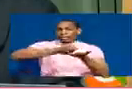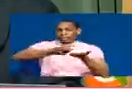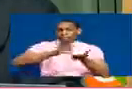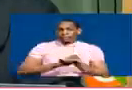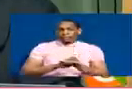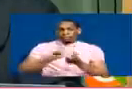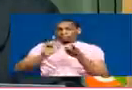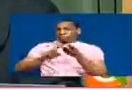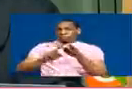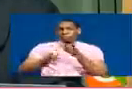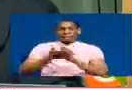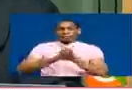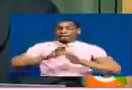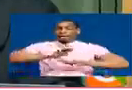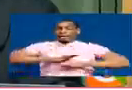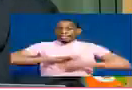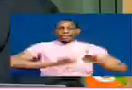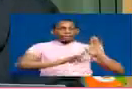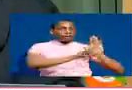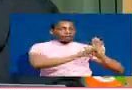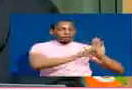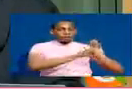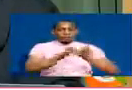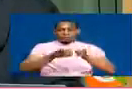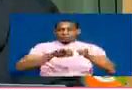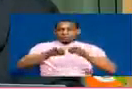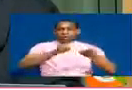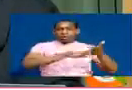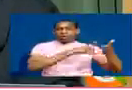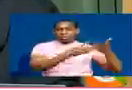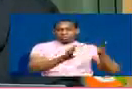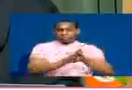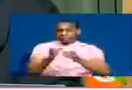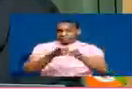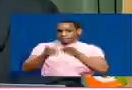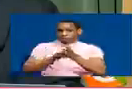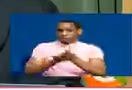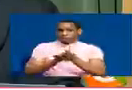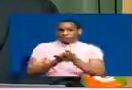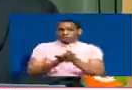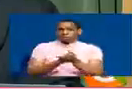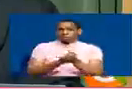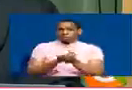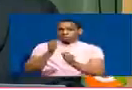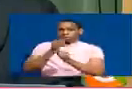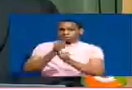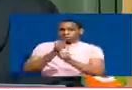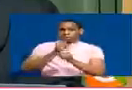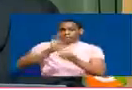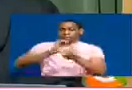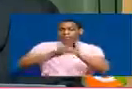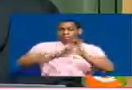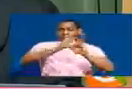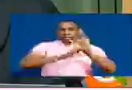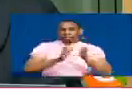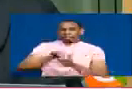signatures, nor an adequate legal regulatory framework to govern the conduct of referenda.